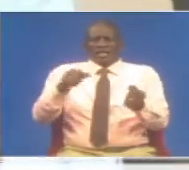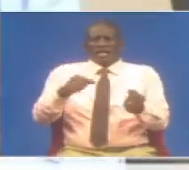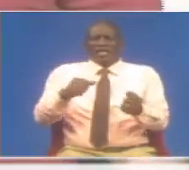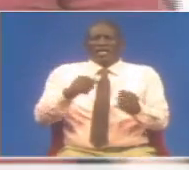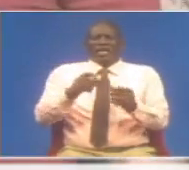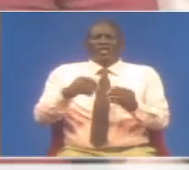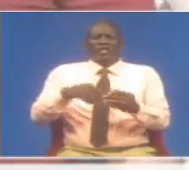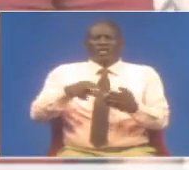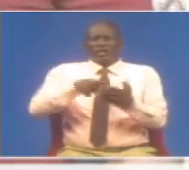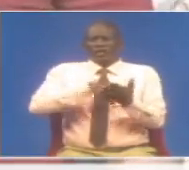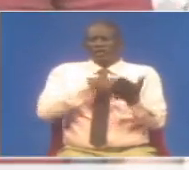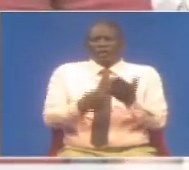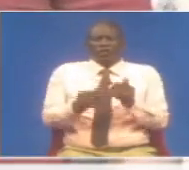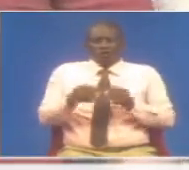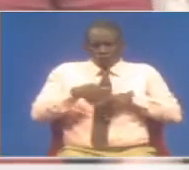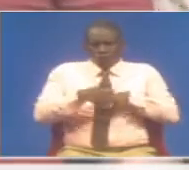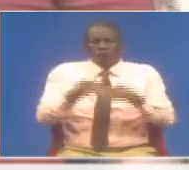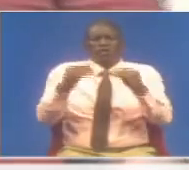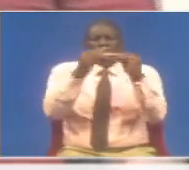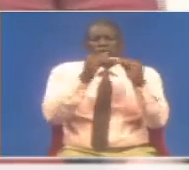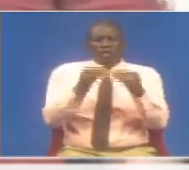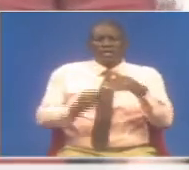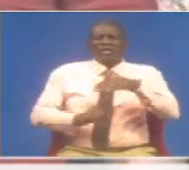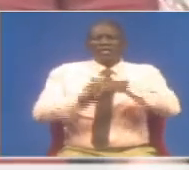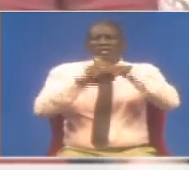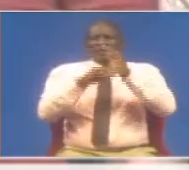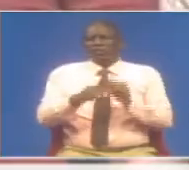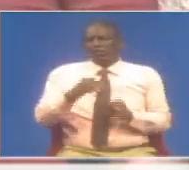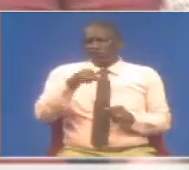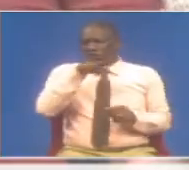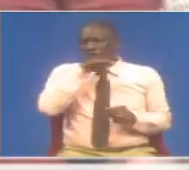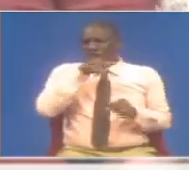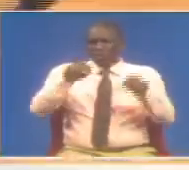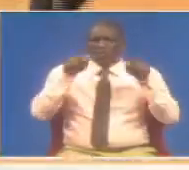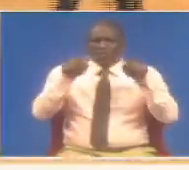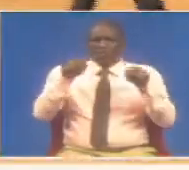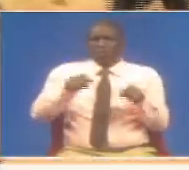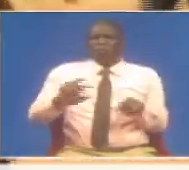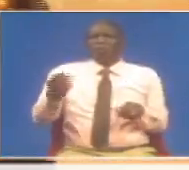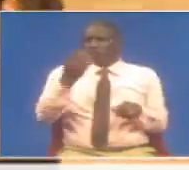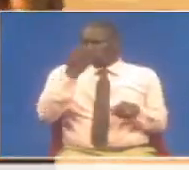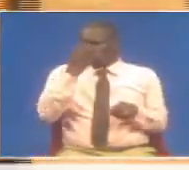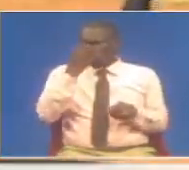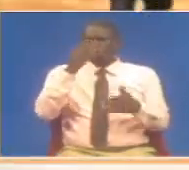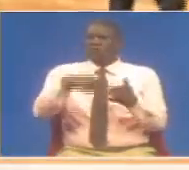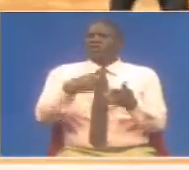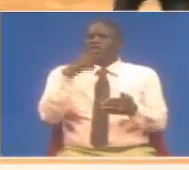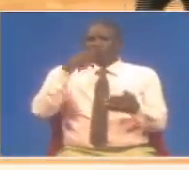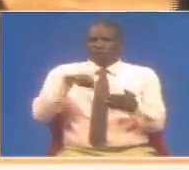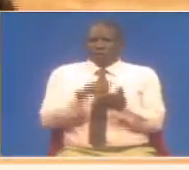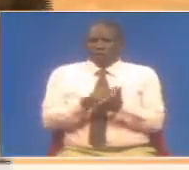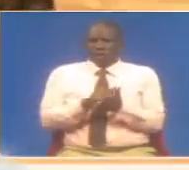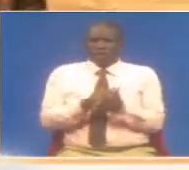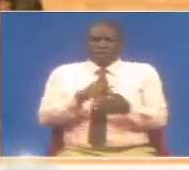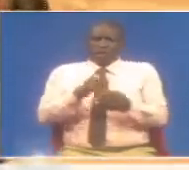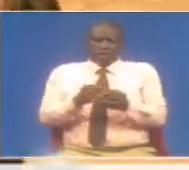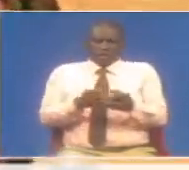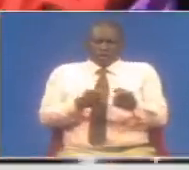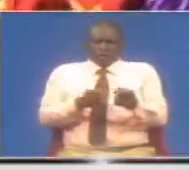katiba. Viongozi na wandani wa Raila wakimsuta Rais Ruto kwa kile walichotaja kuwa ni kuendesha